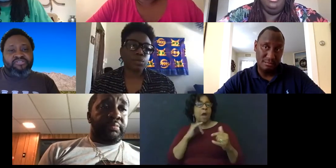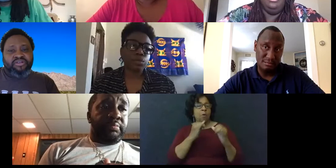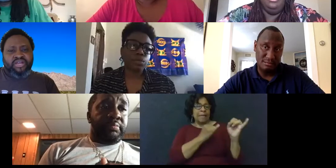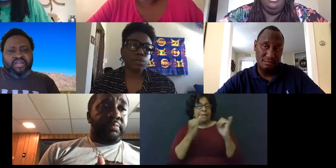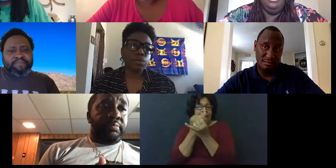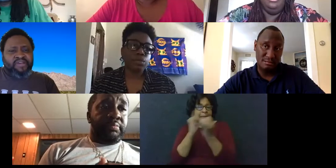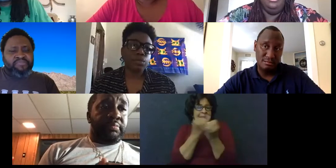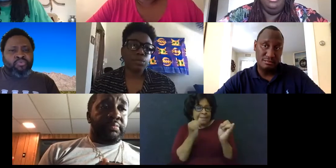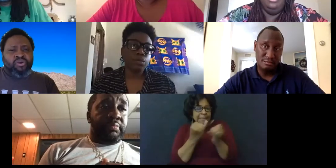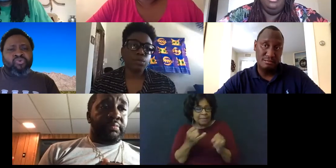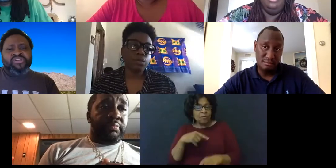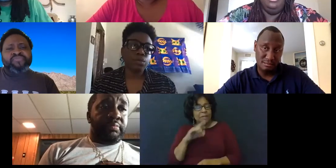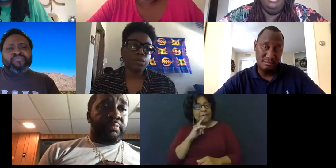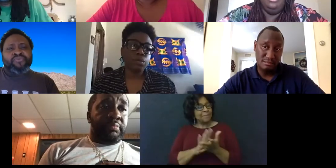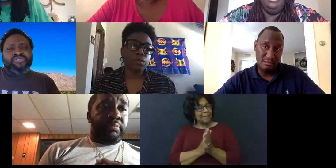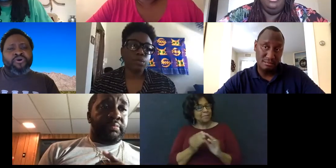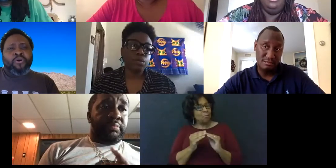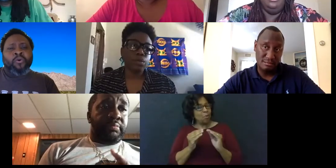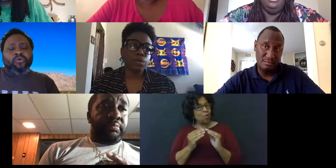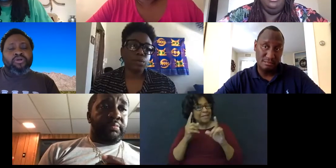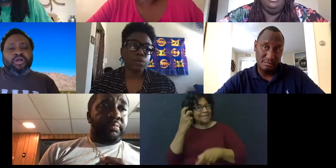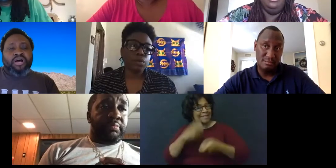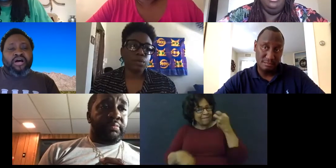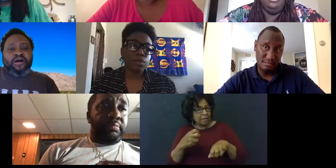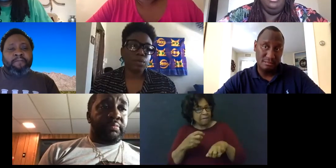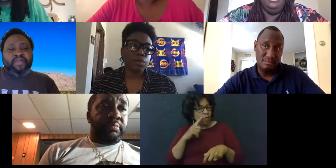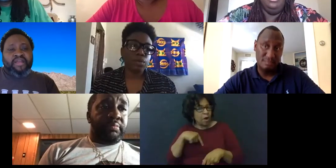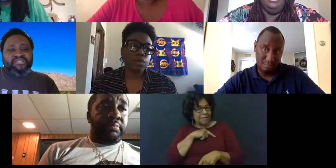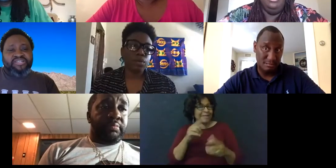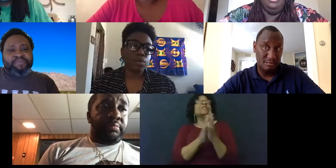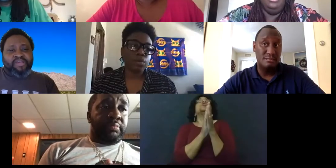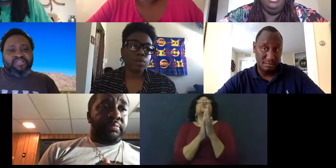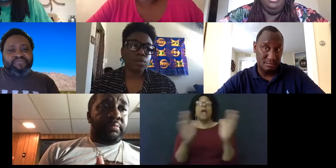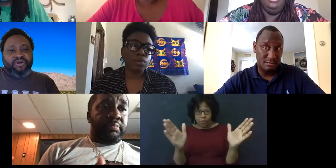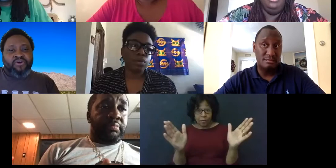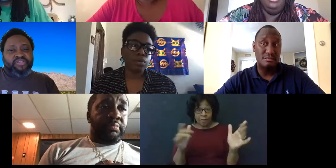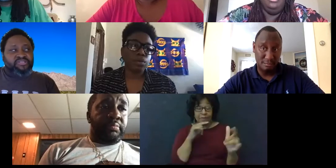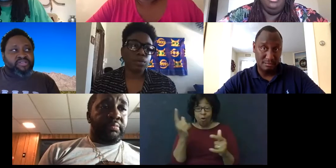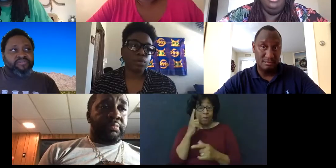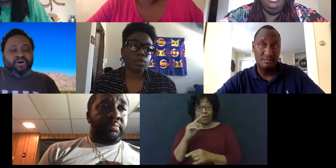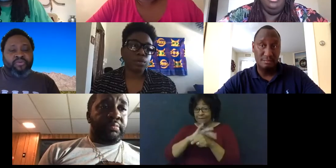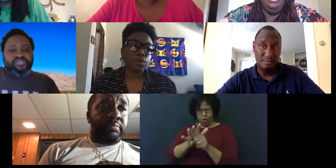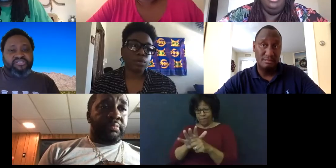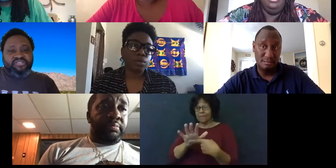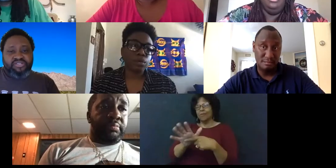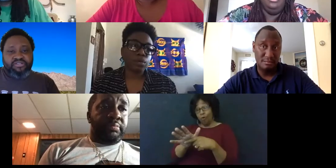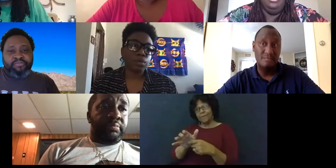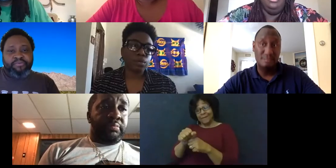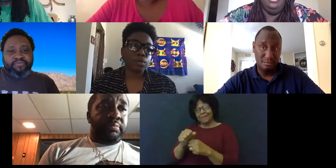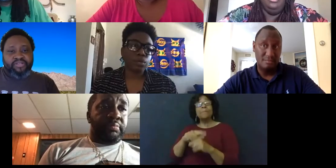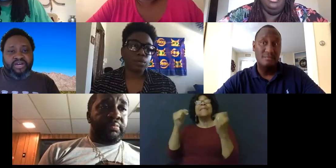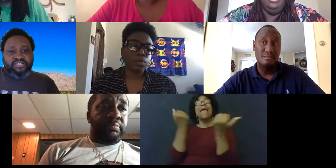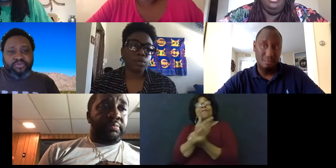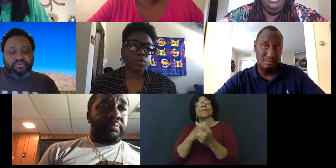is concerned, it becomes more and more difficult for us as a whole. And not just because of COVID, these things have always existed, to